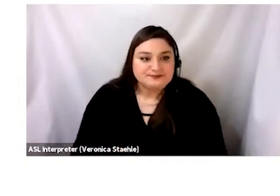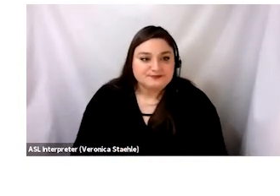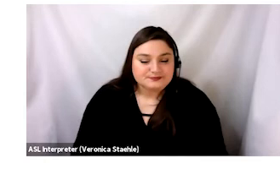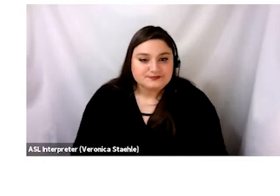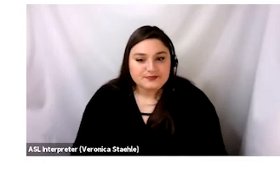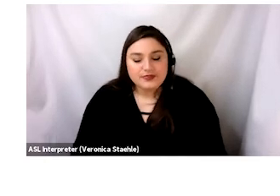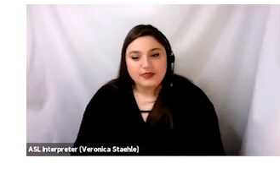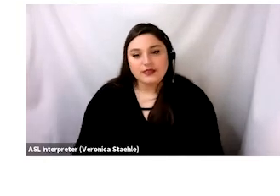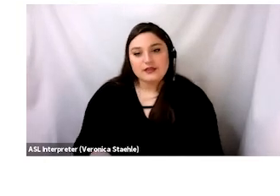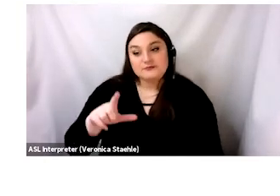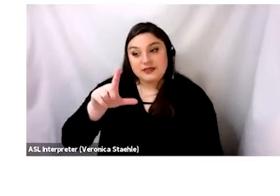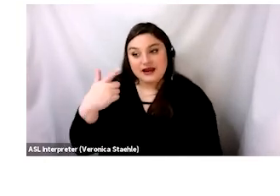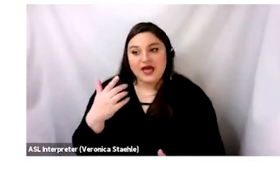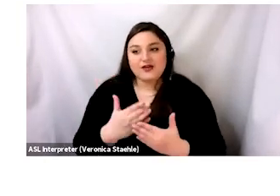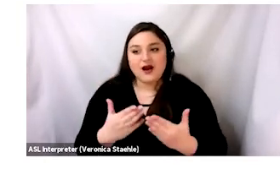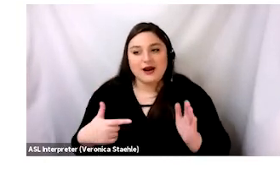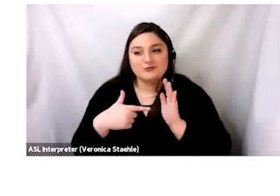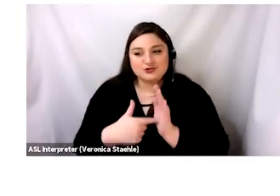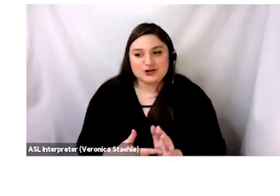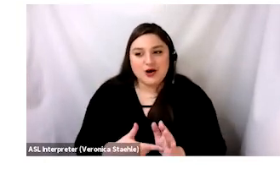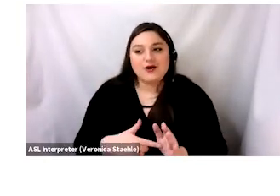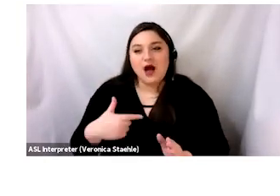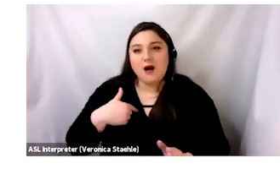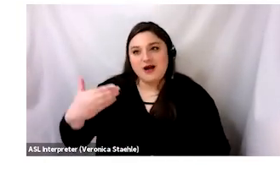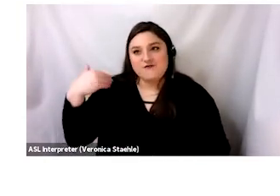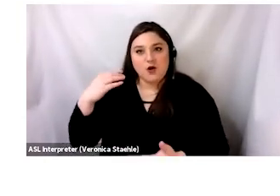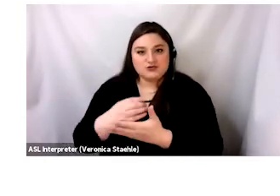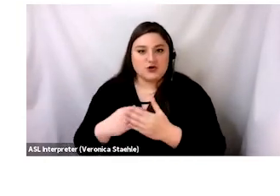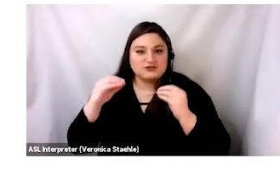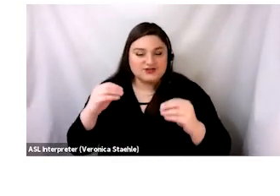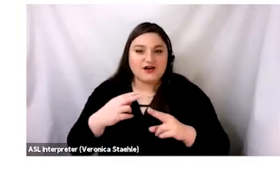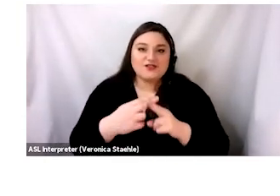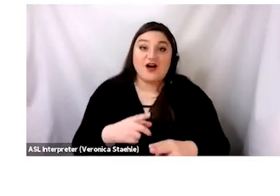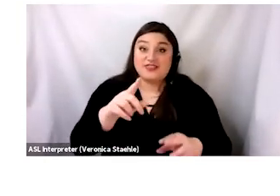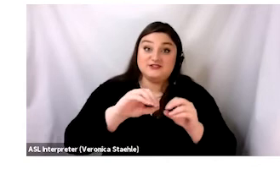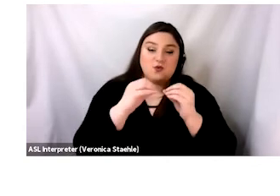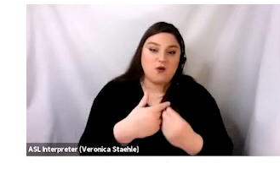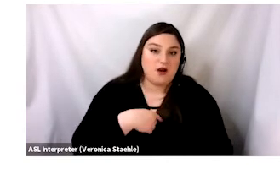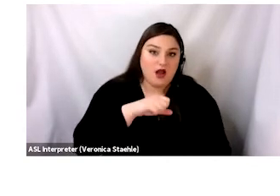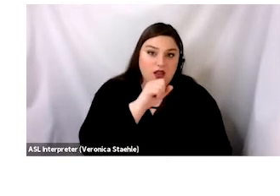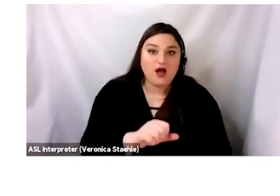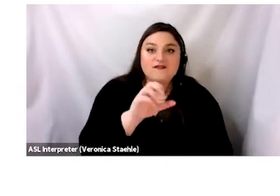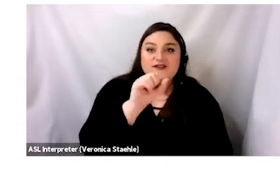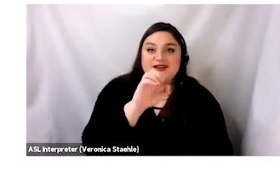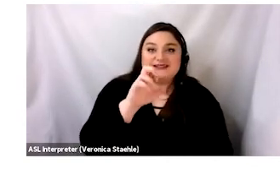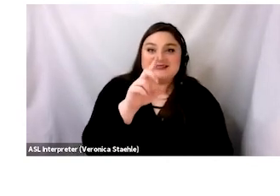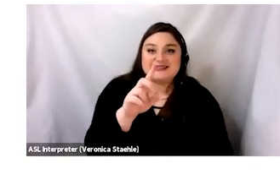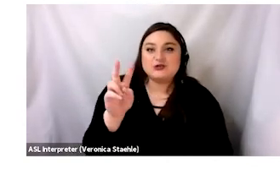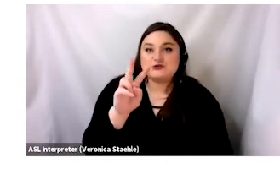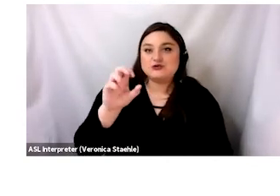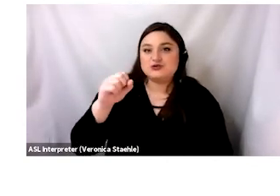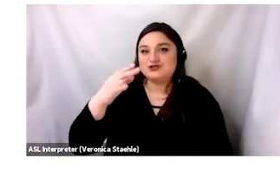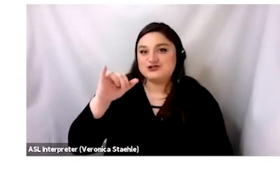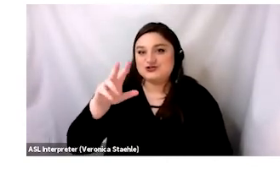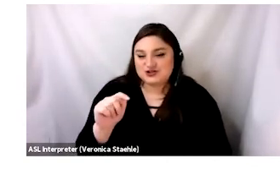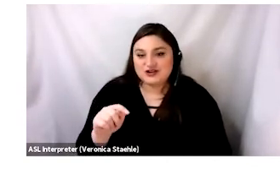on one of the open education courses that I taught is called Seed to Shirt. I love this organization. And on their website, they say, "Our vision